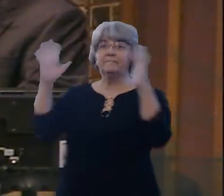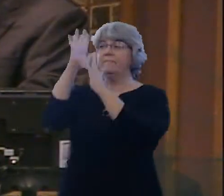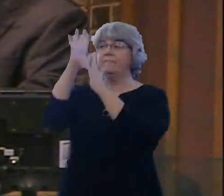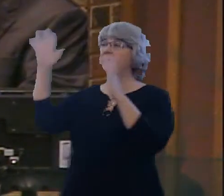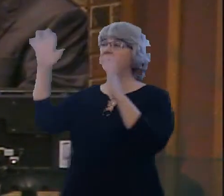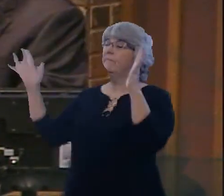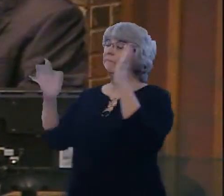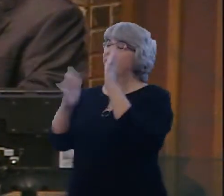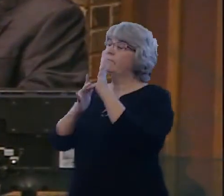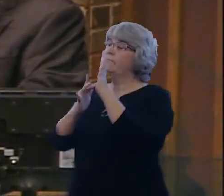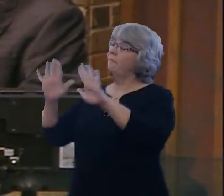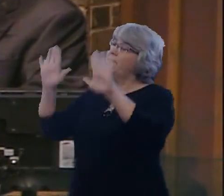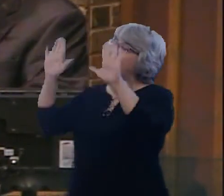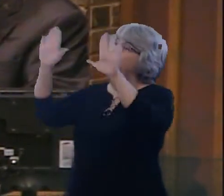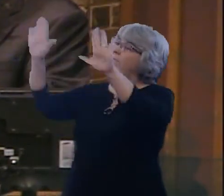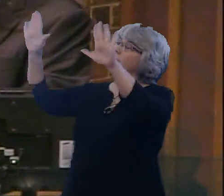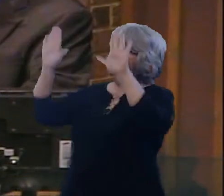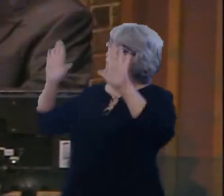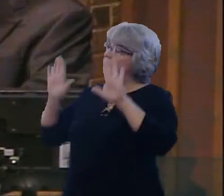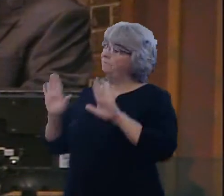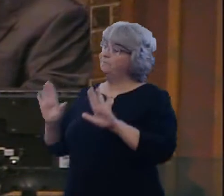Jesus, wonderful.